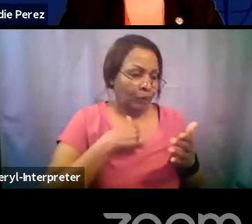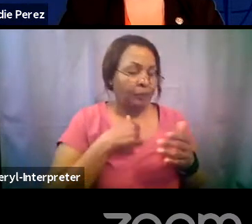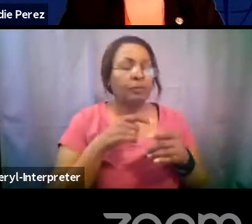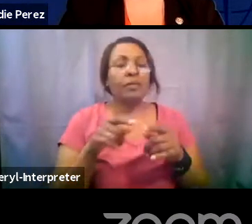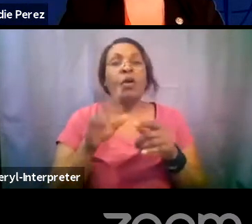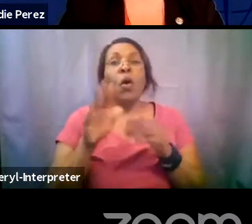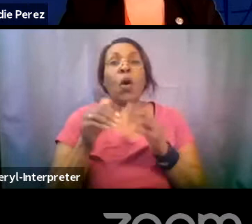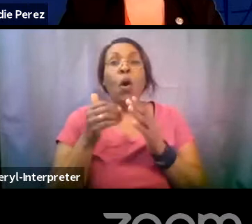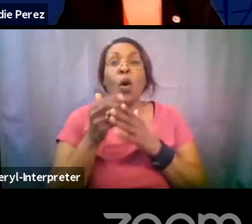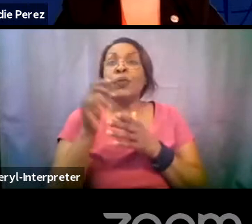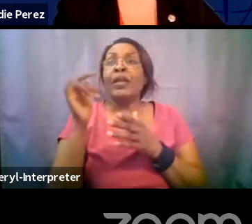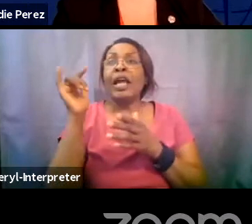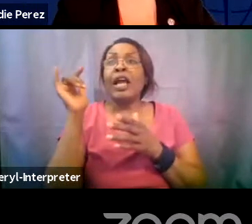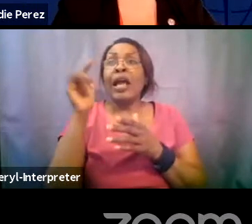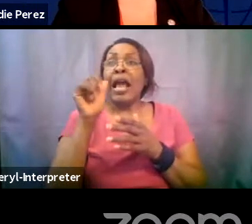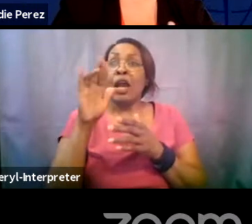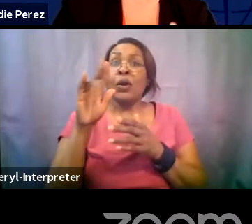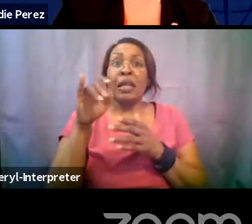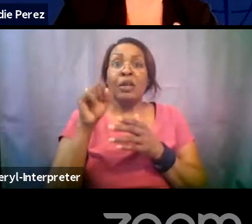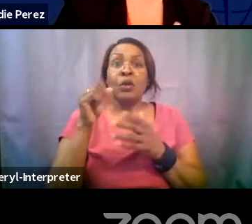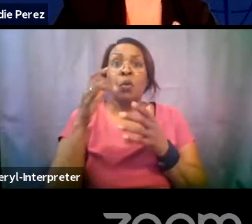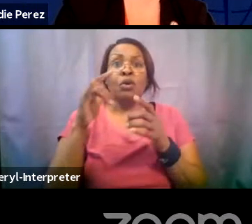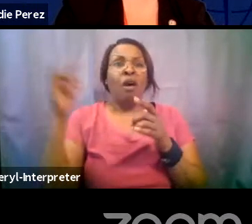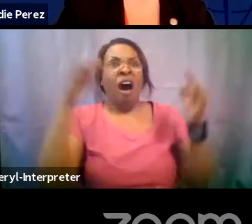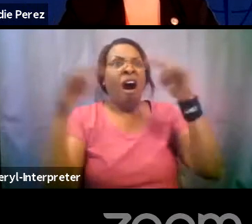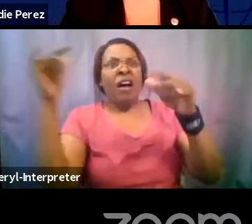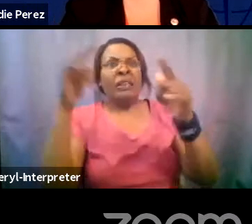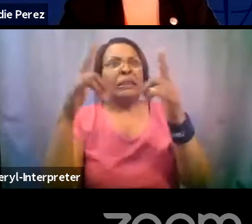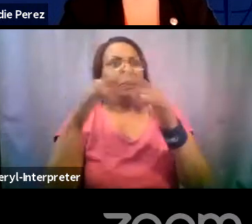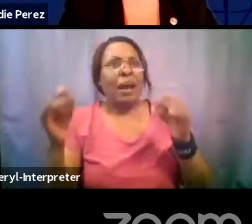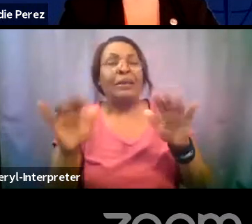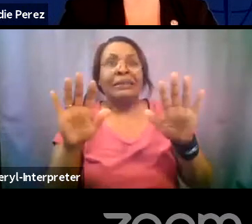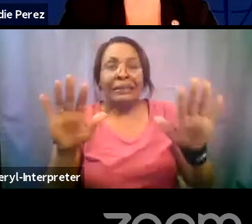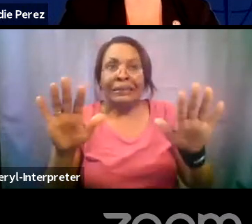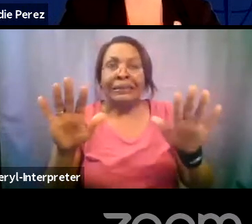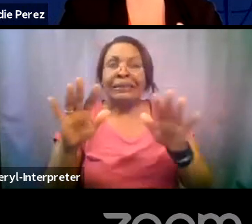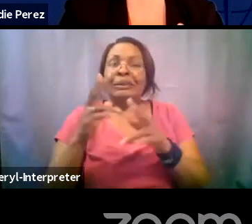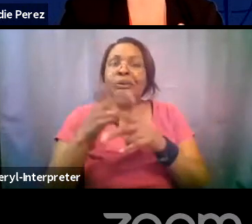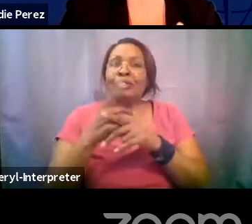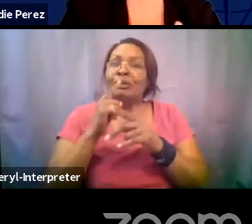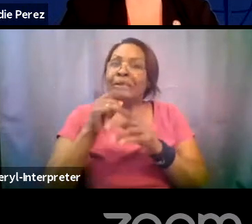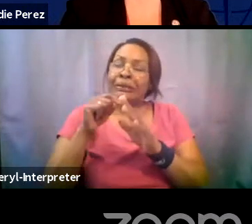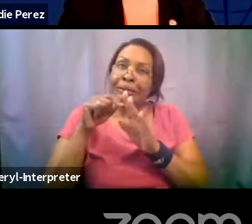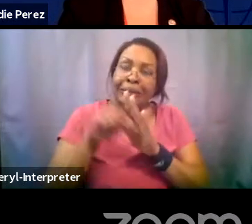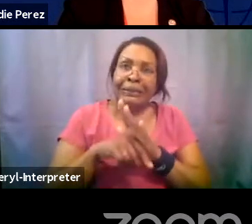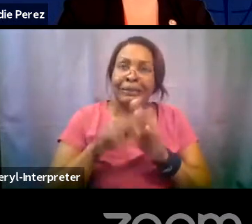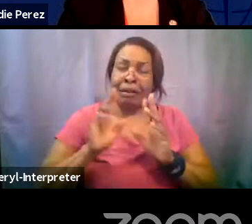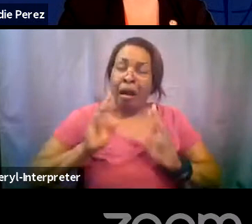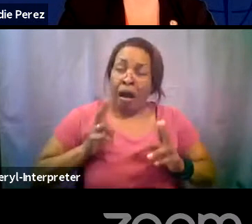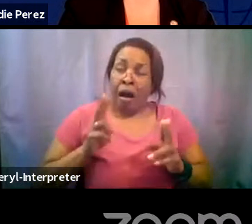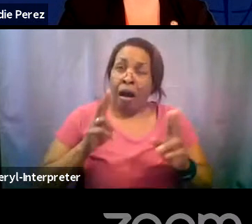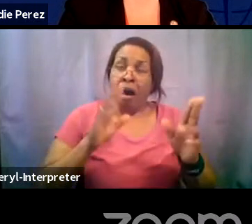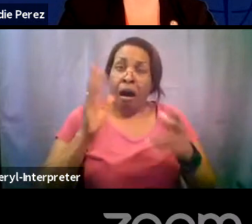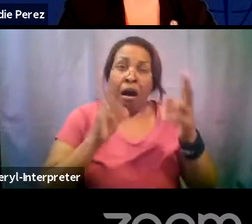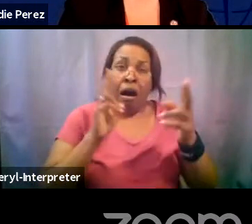All the airlines want to land and depart at the same time, so it produces really intense rushes. So in